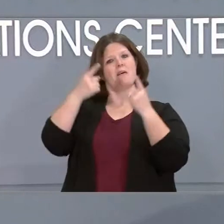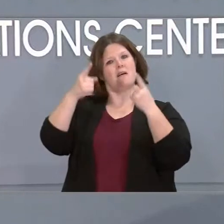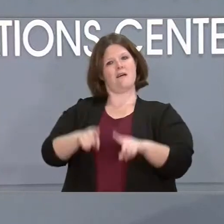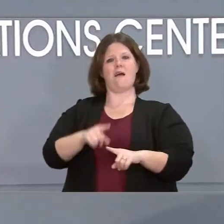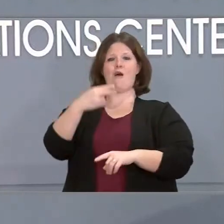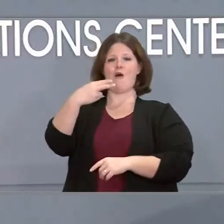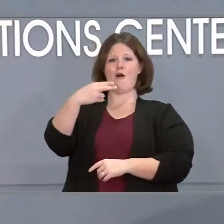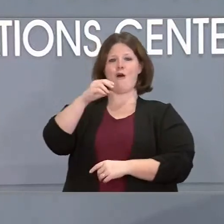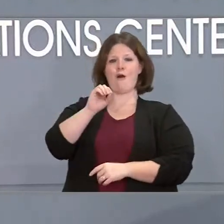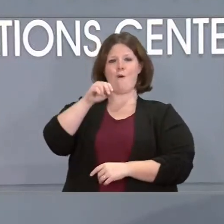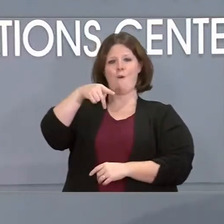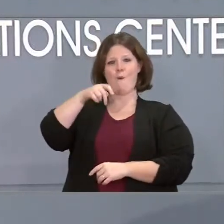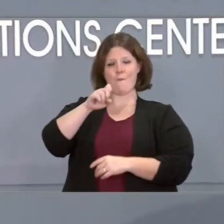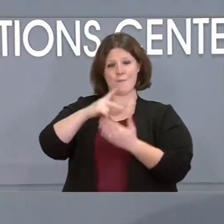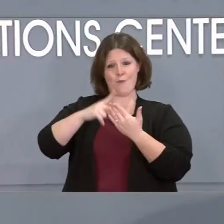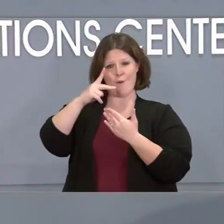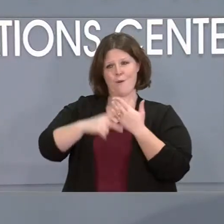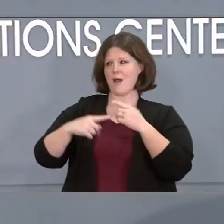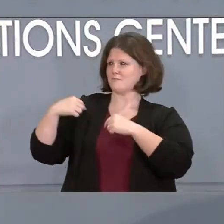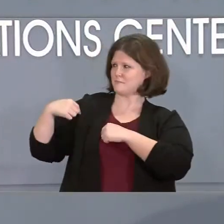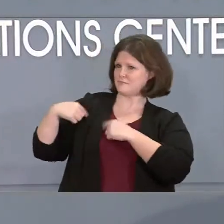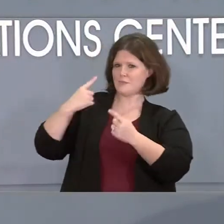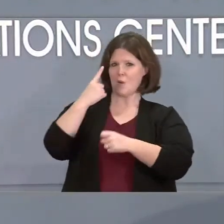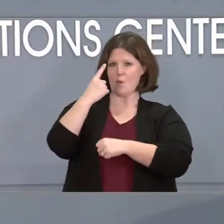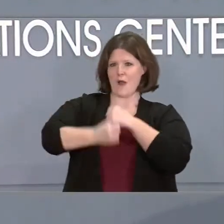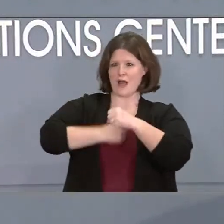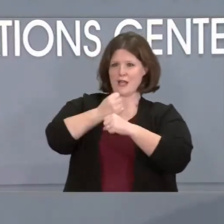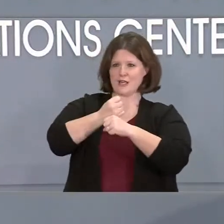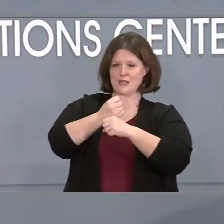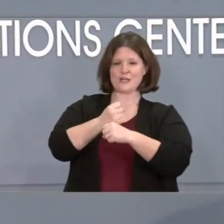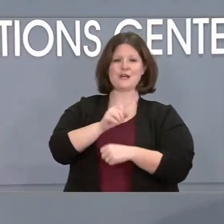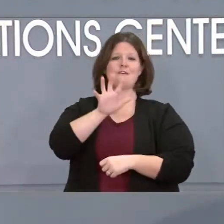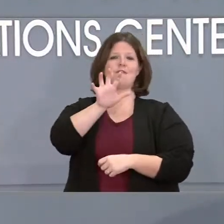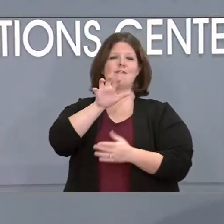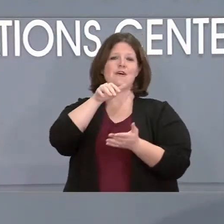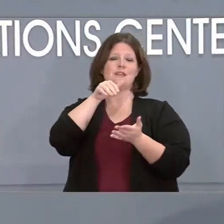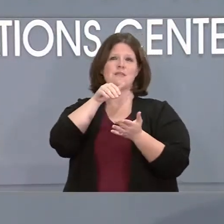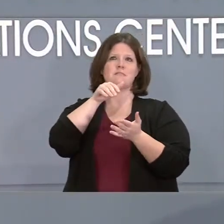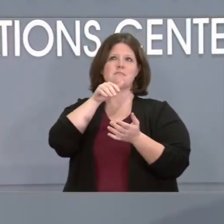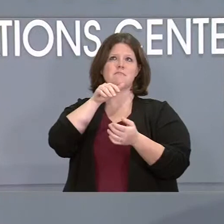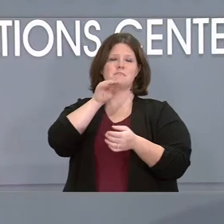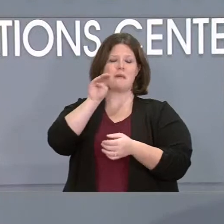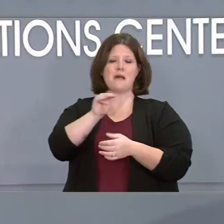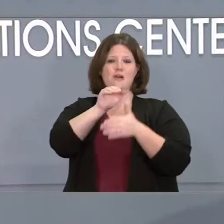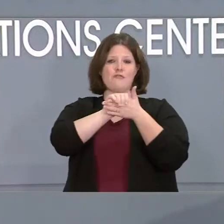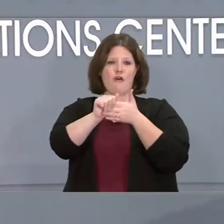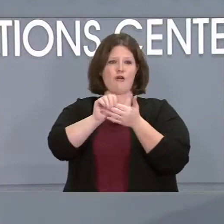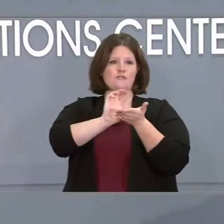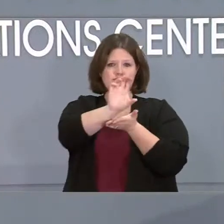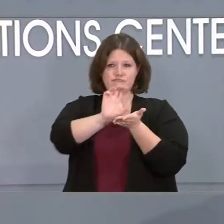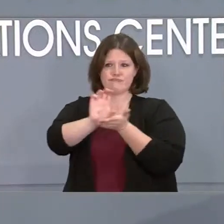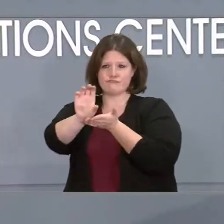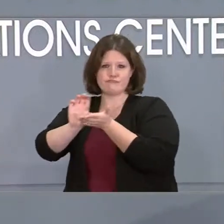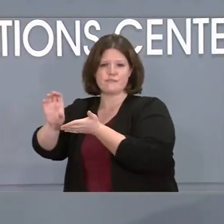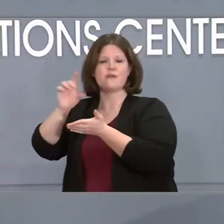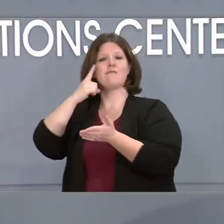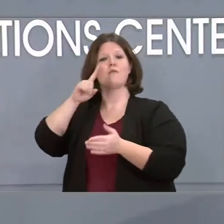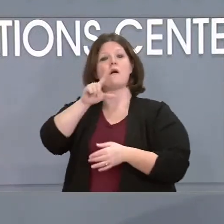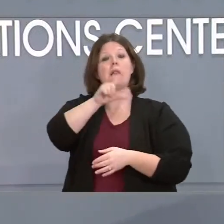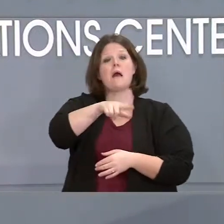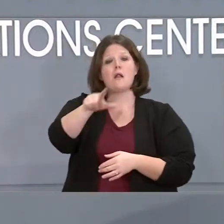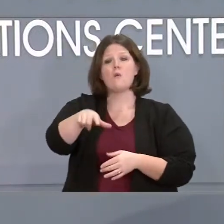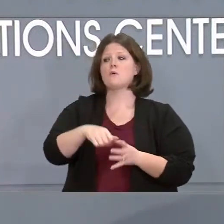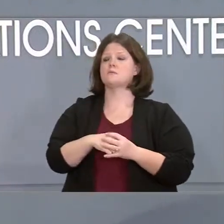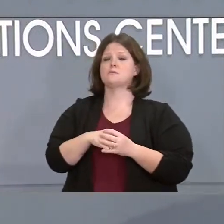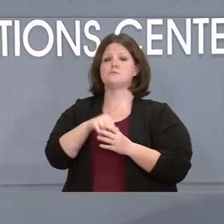anniversary with more than $500 million in pandemic relief funds awarded to landlords and utilities to